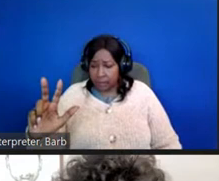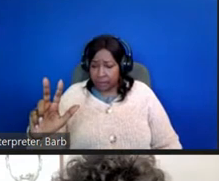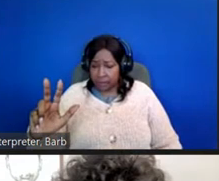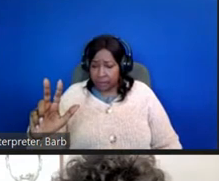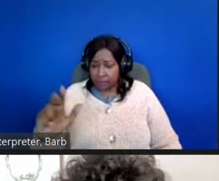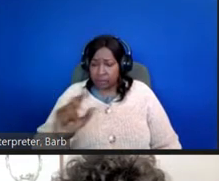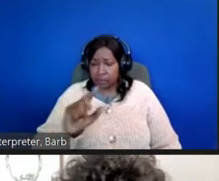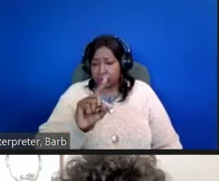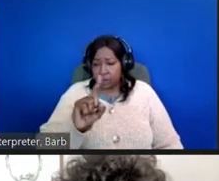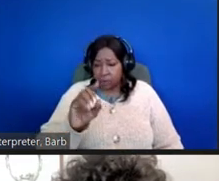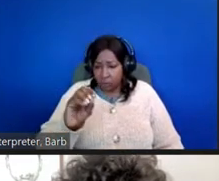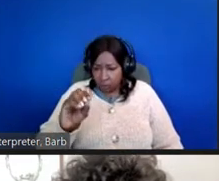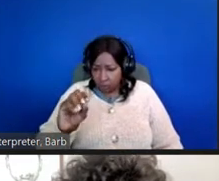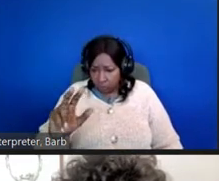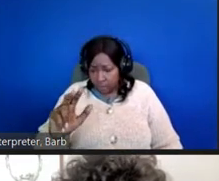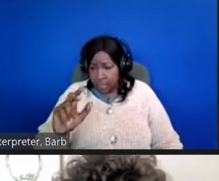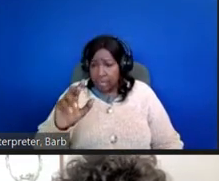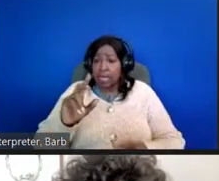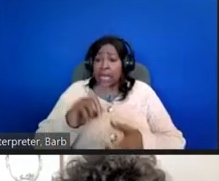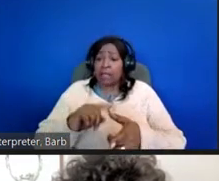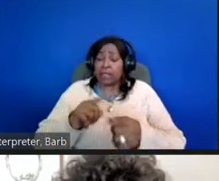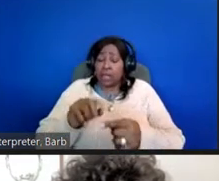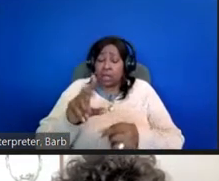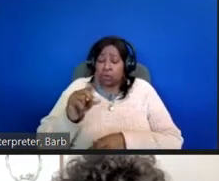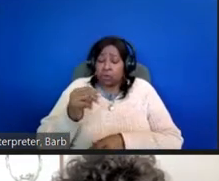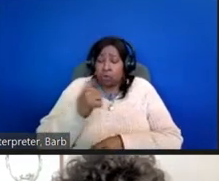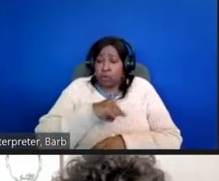103. 103. Okay, and then do we have any